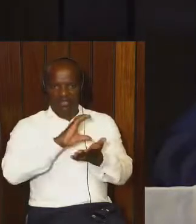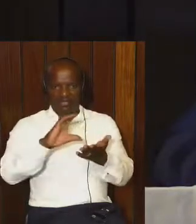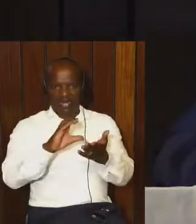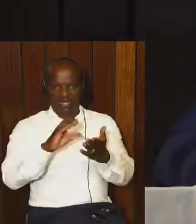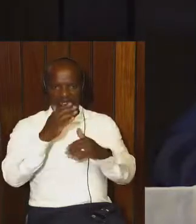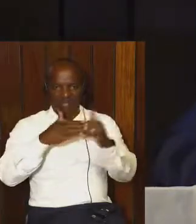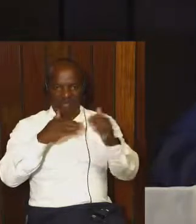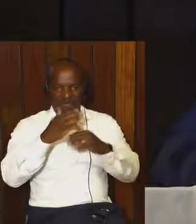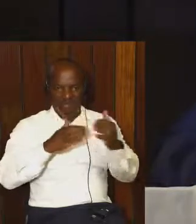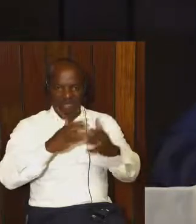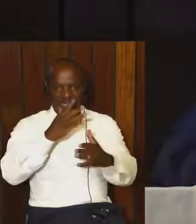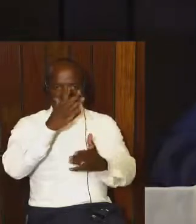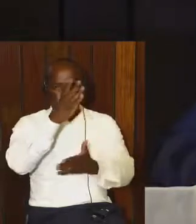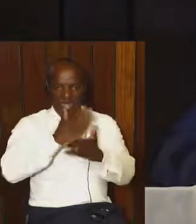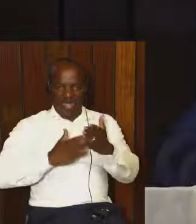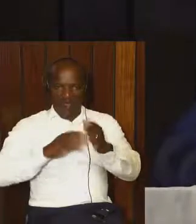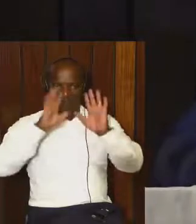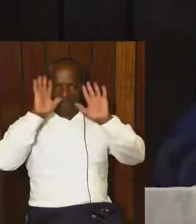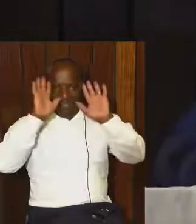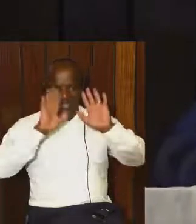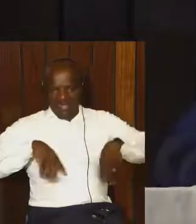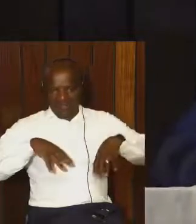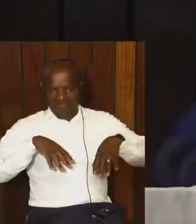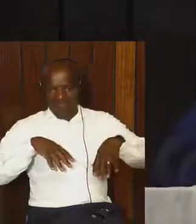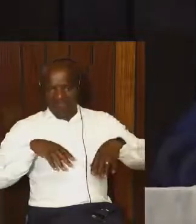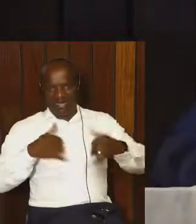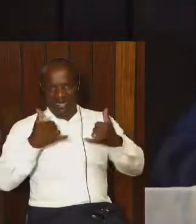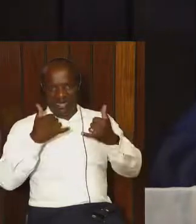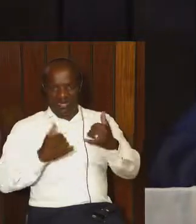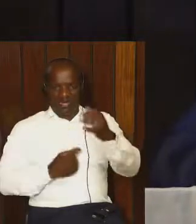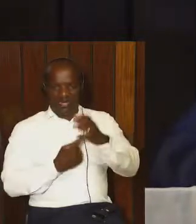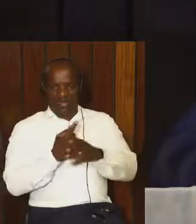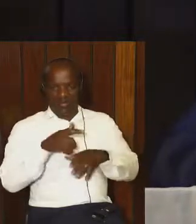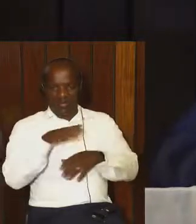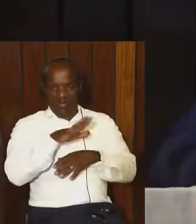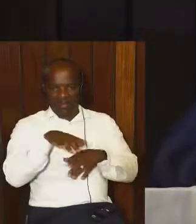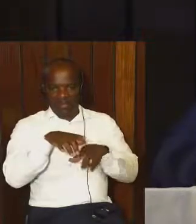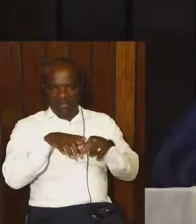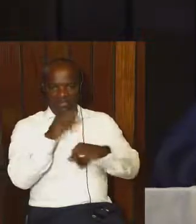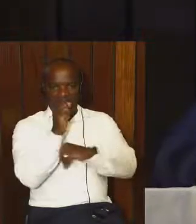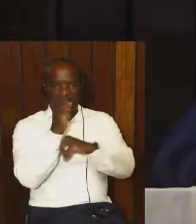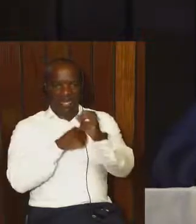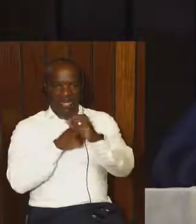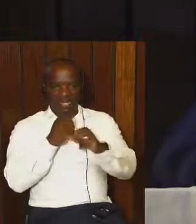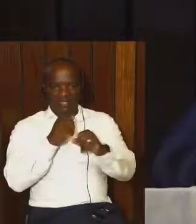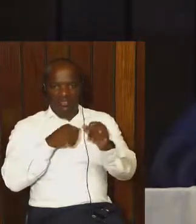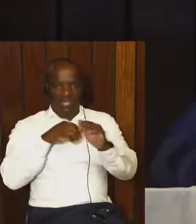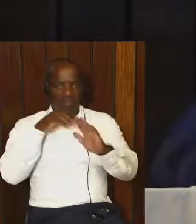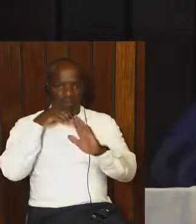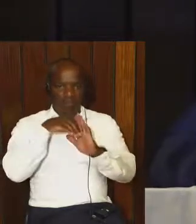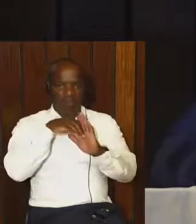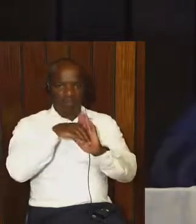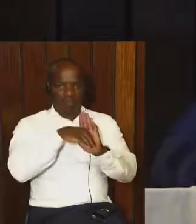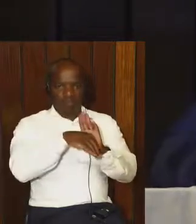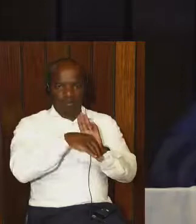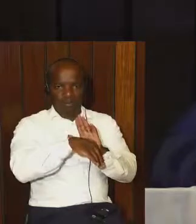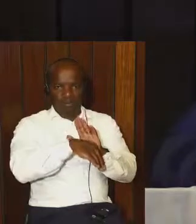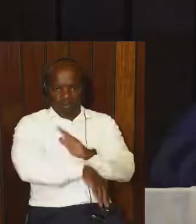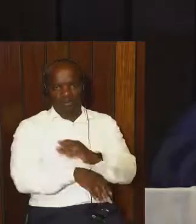deteriorating. And if we don't look into it as a matter of urgency, it means